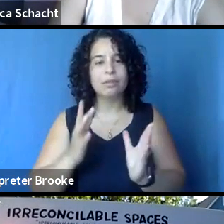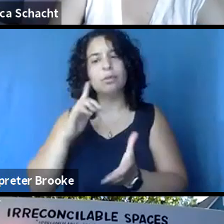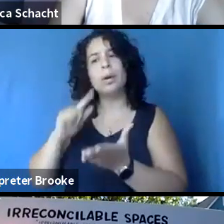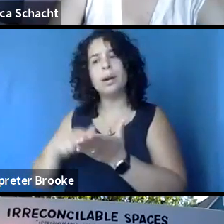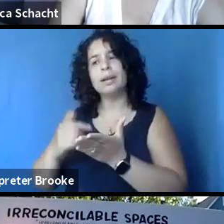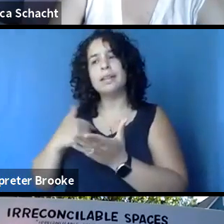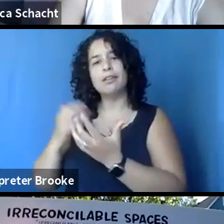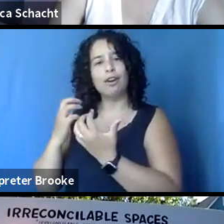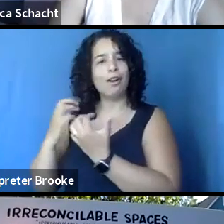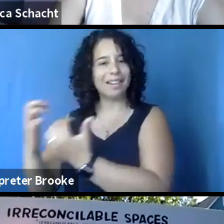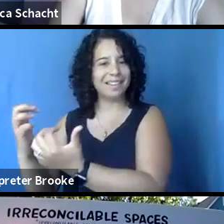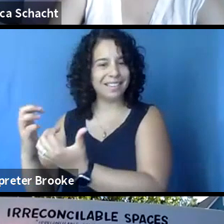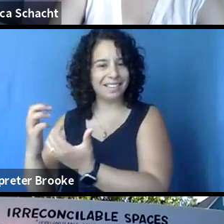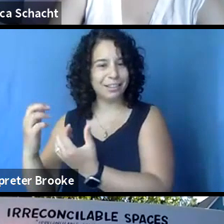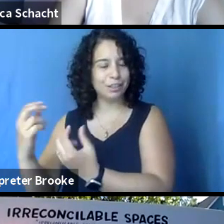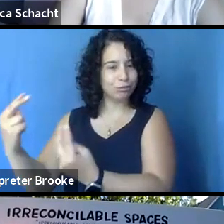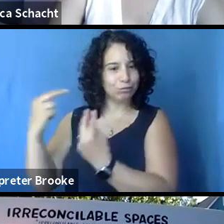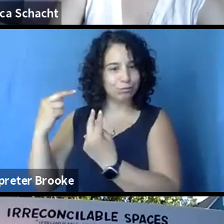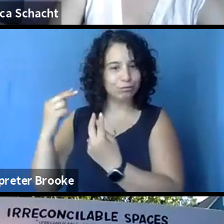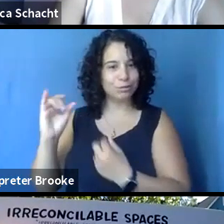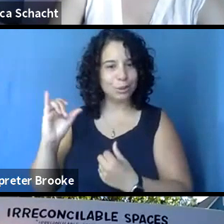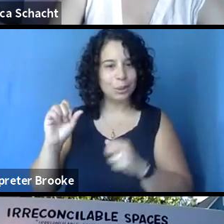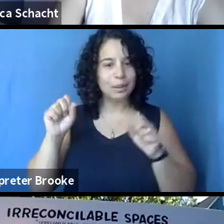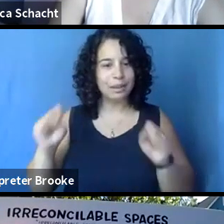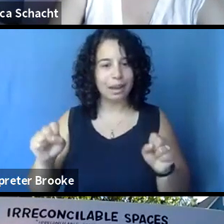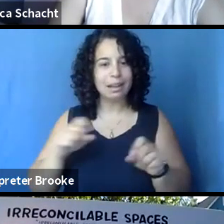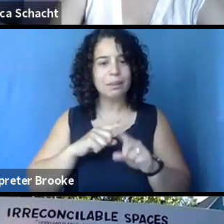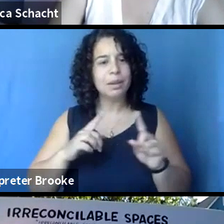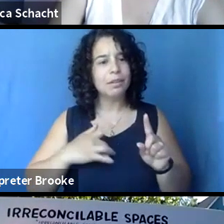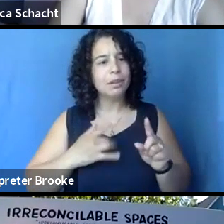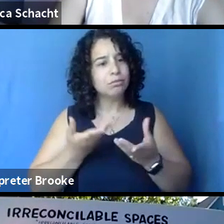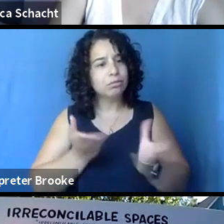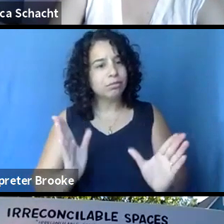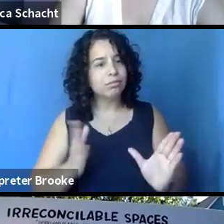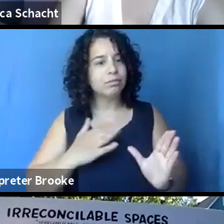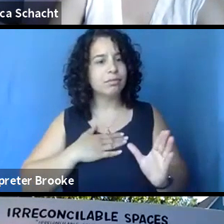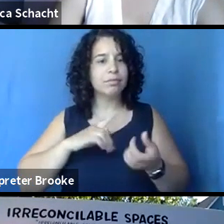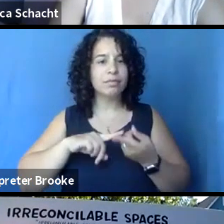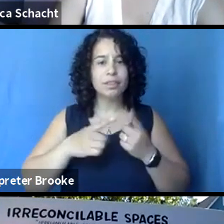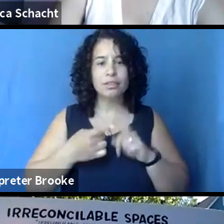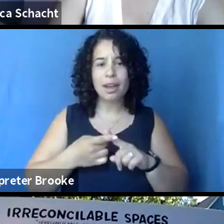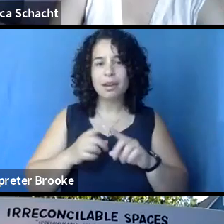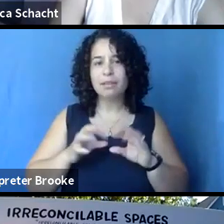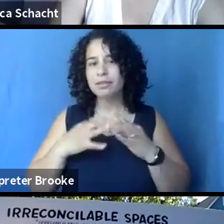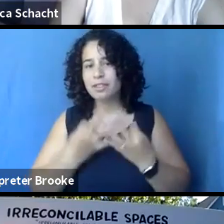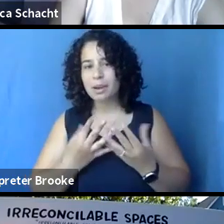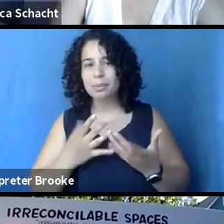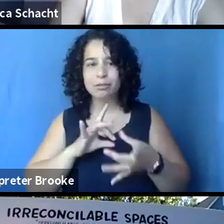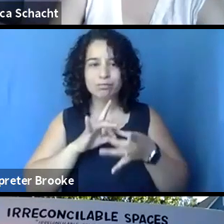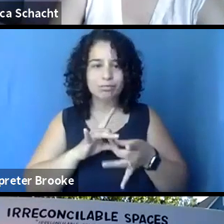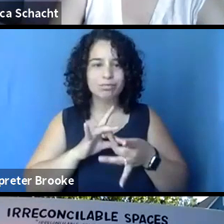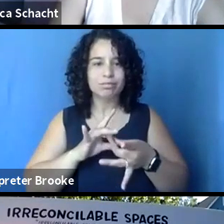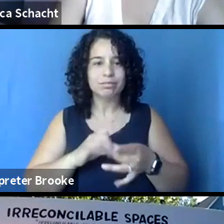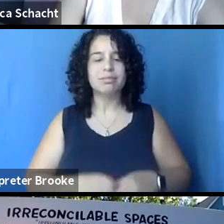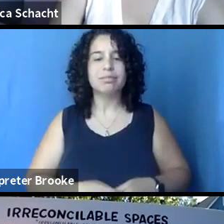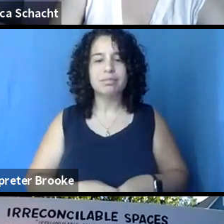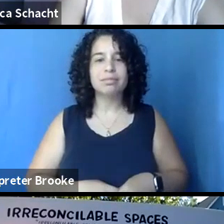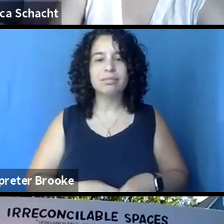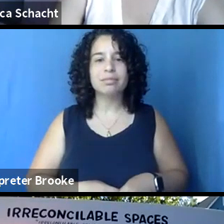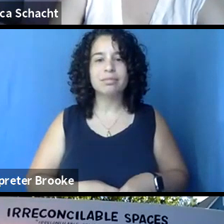yeah, I feel like I'm among friends and folks that I often share about how I'm feeling with. So yeah, I'm just